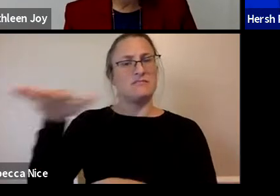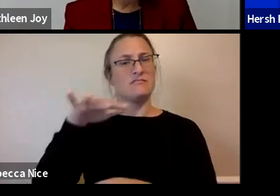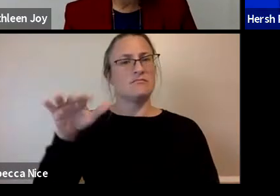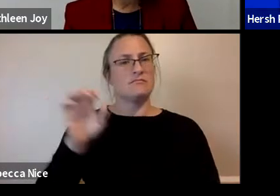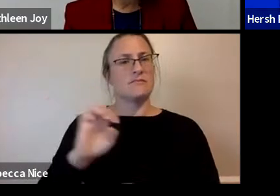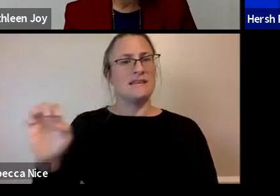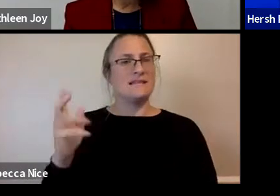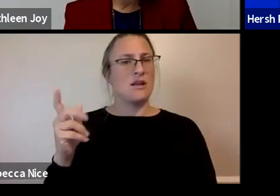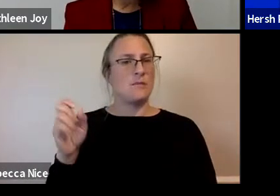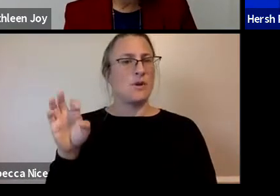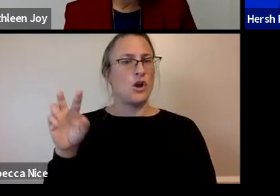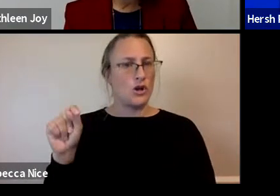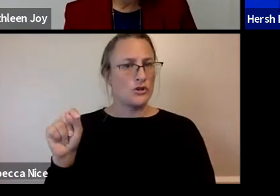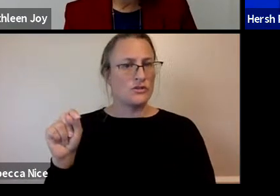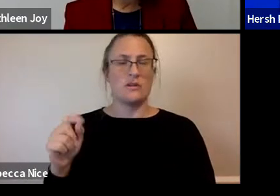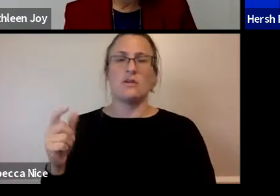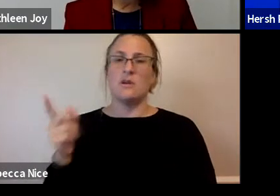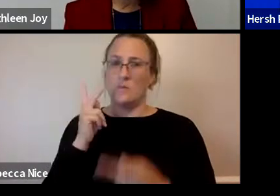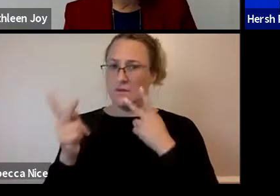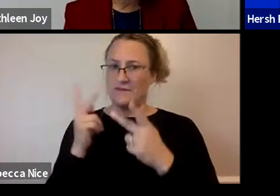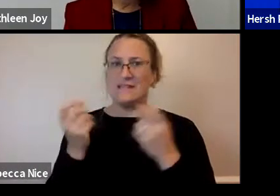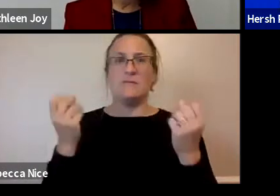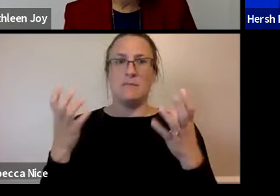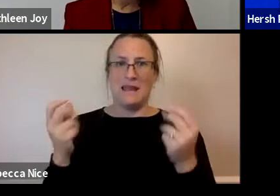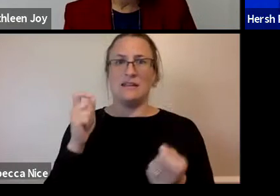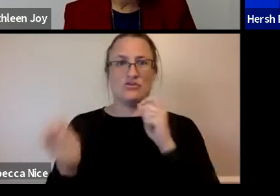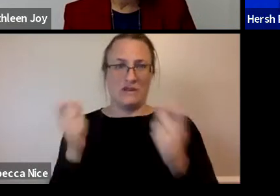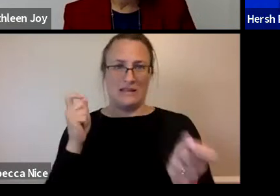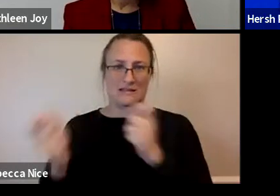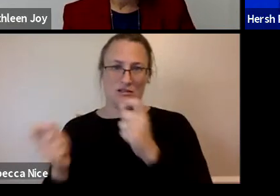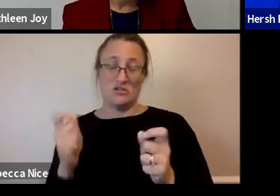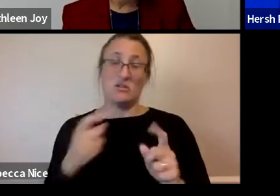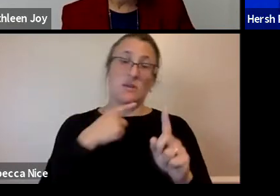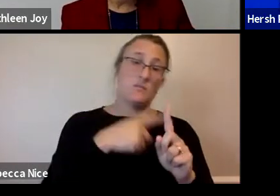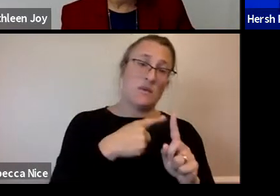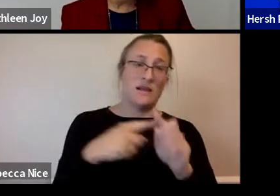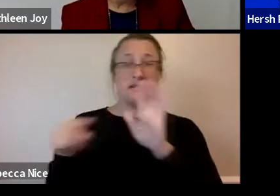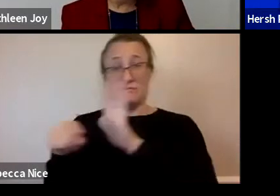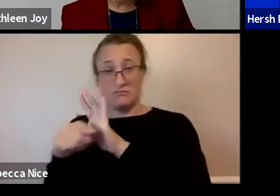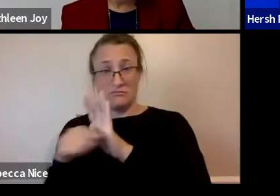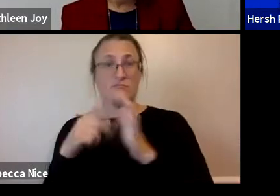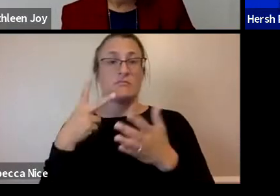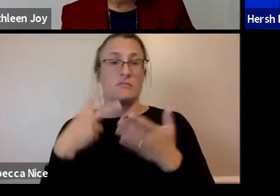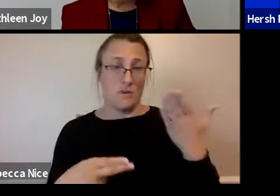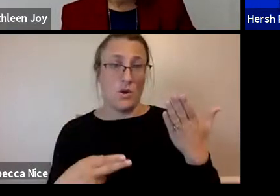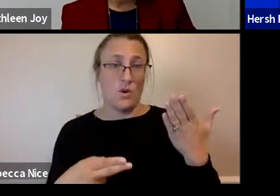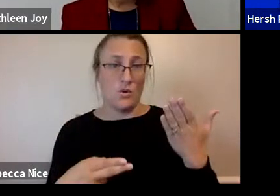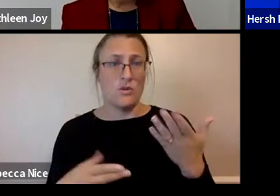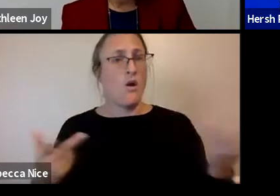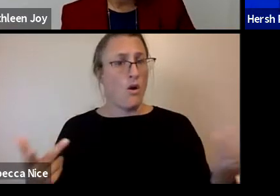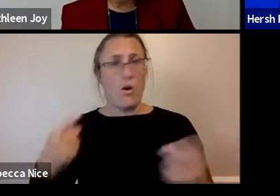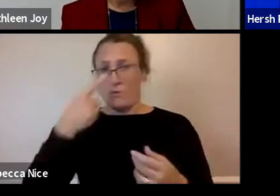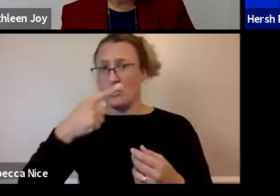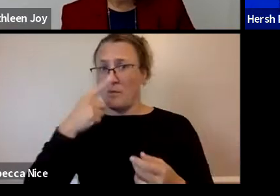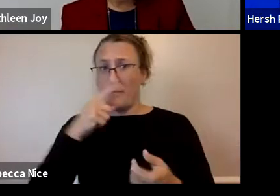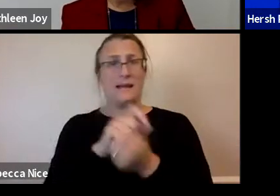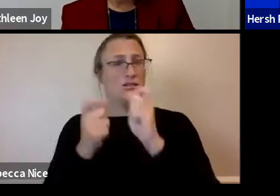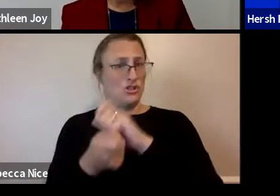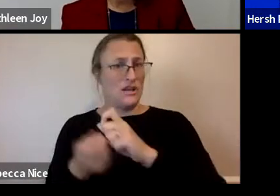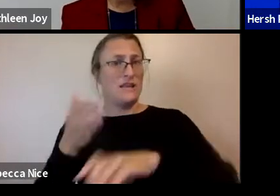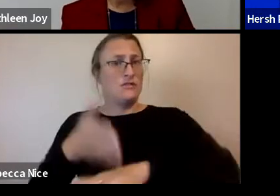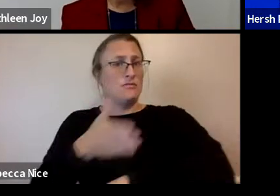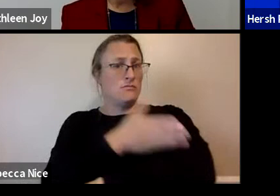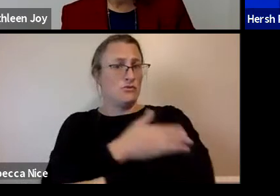community. We have seen many transitions, both positive and negative. And while we welcome change for the better, understanding